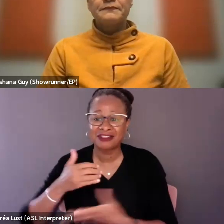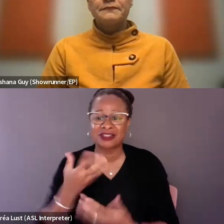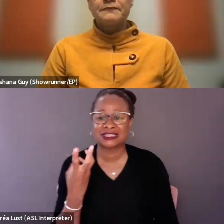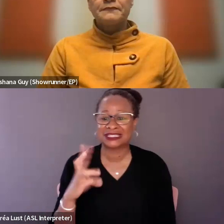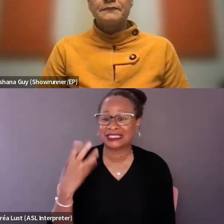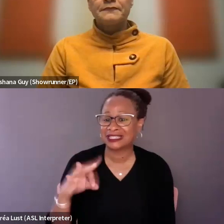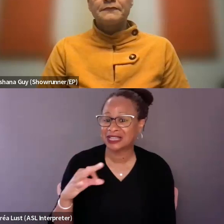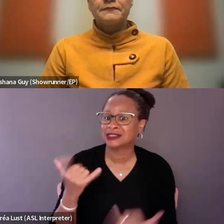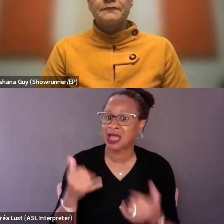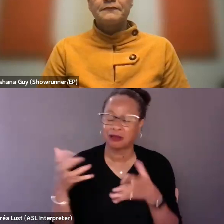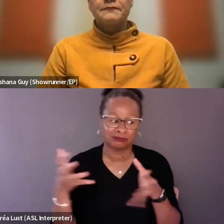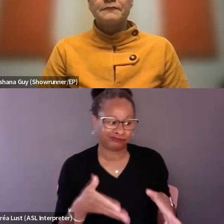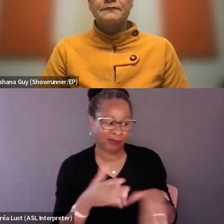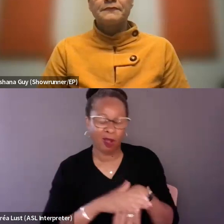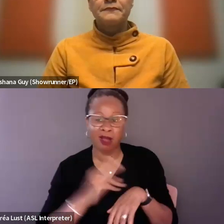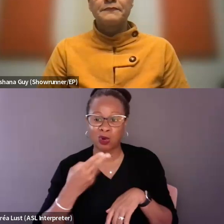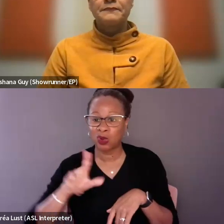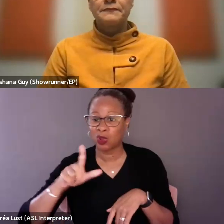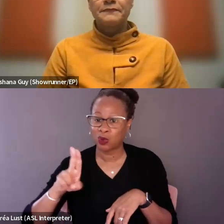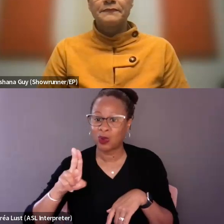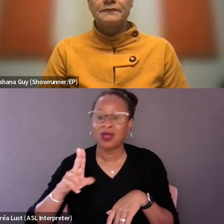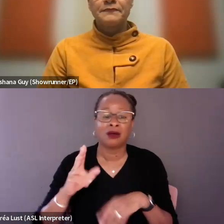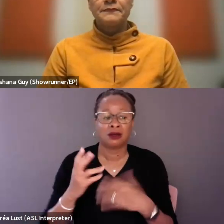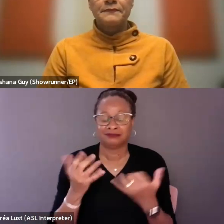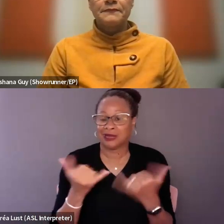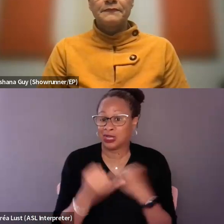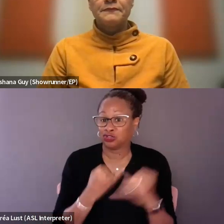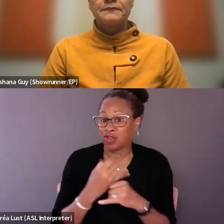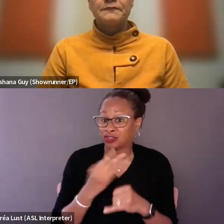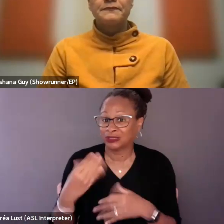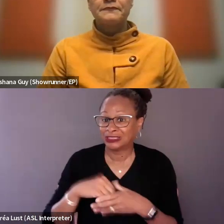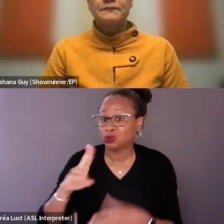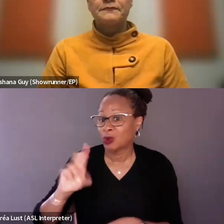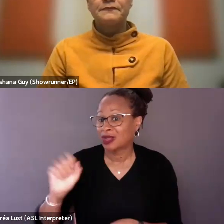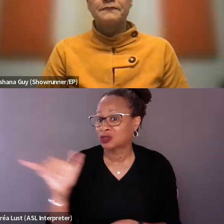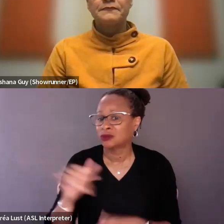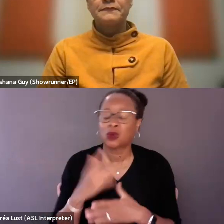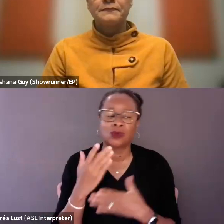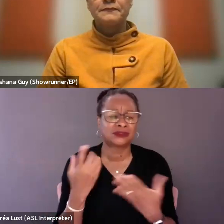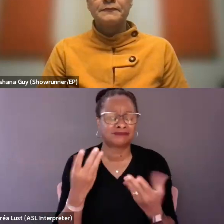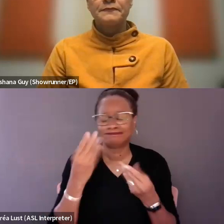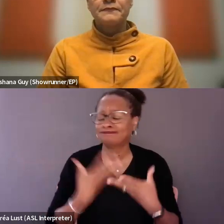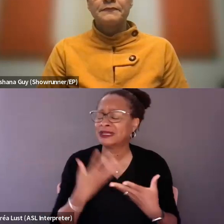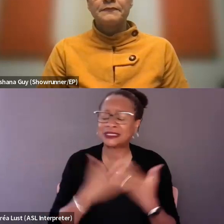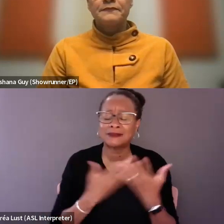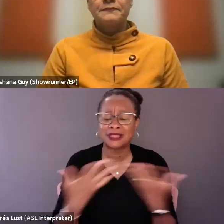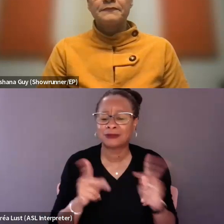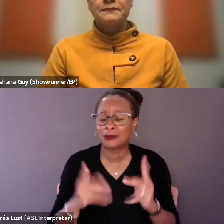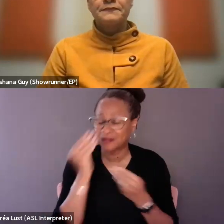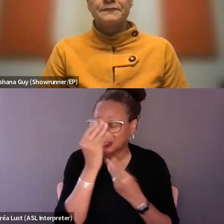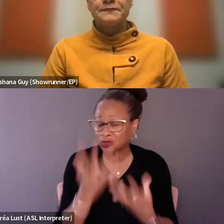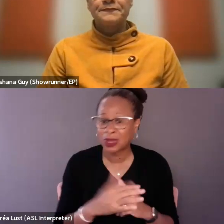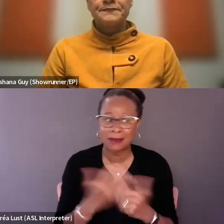dropped on Hulu, both in the US and internationally. What is something that folks have said to you that has stood out? Maybe a